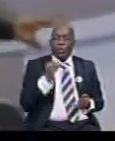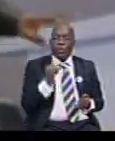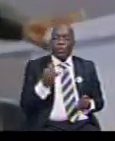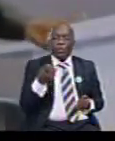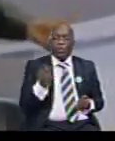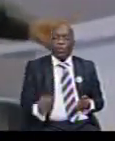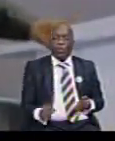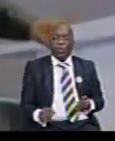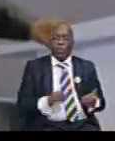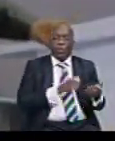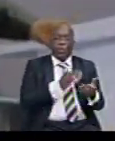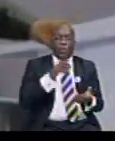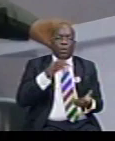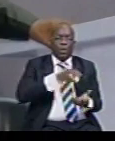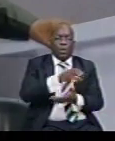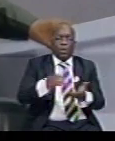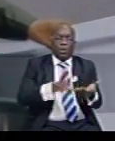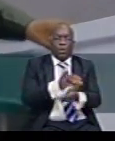delusion,